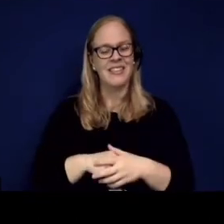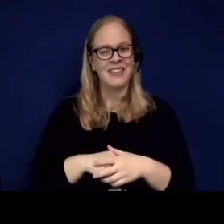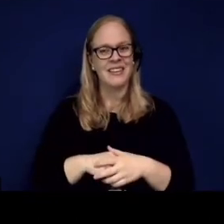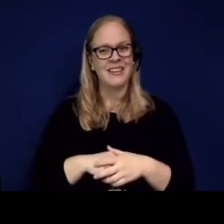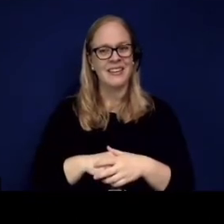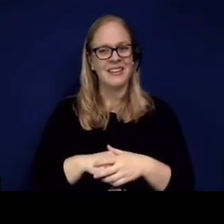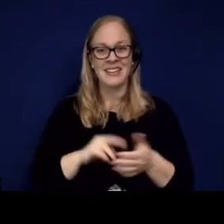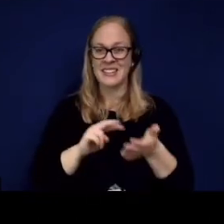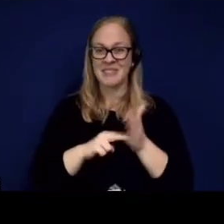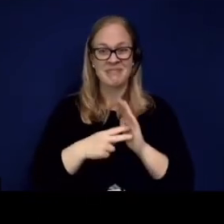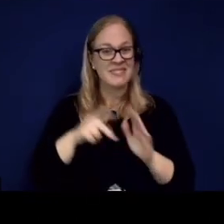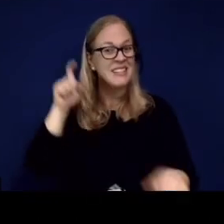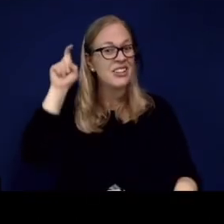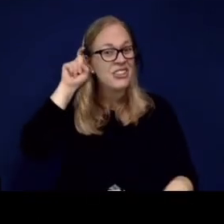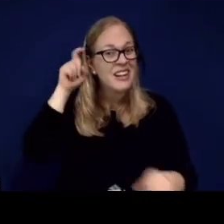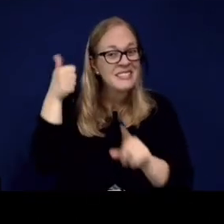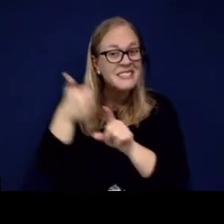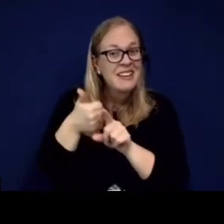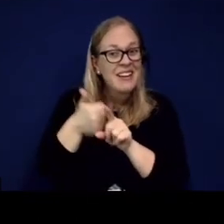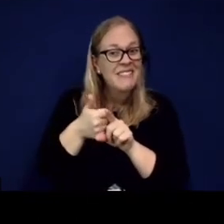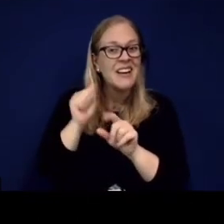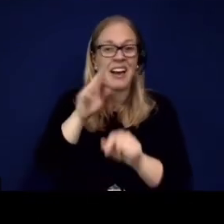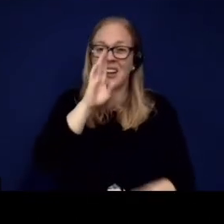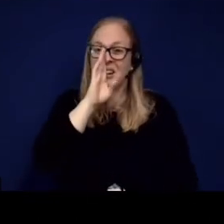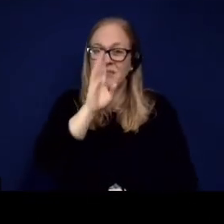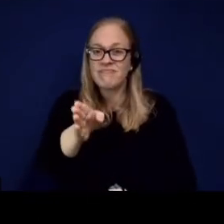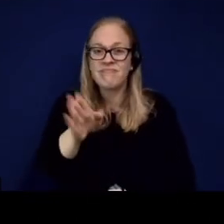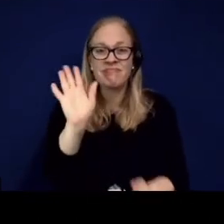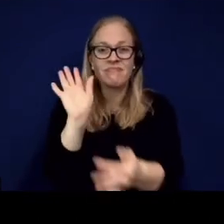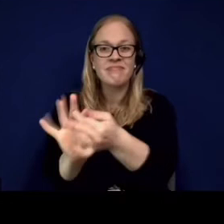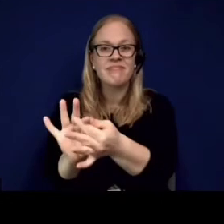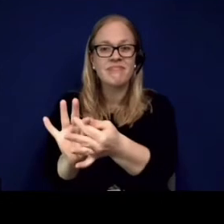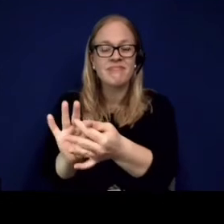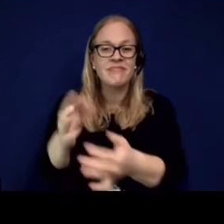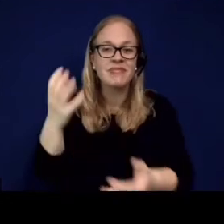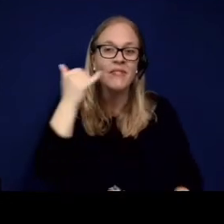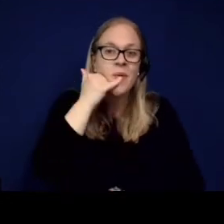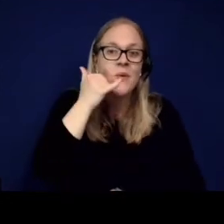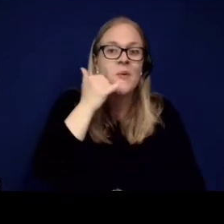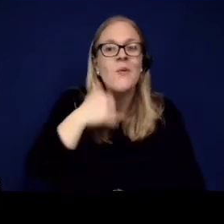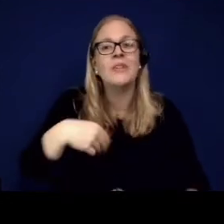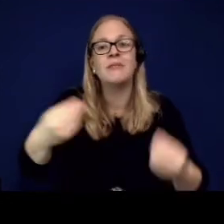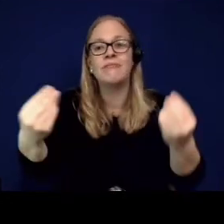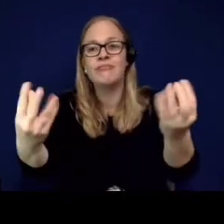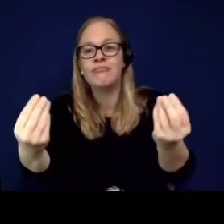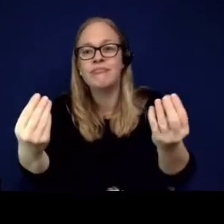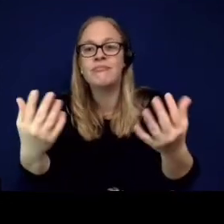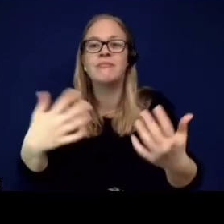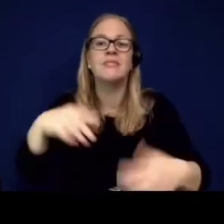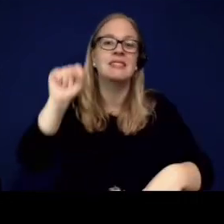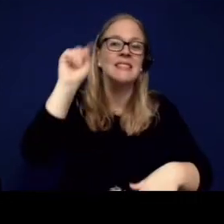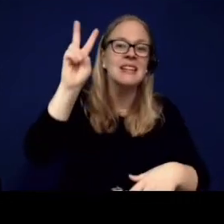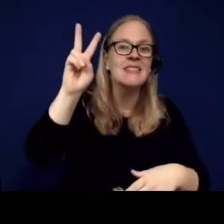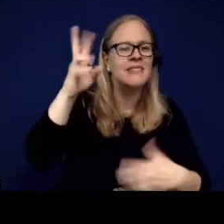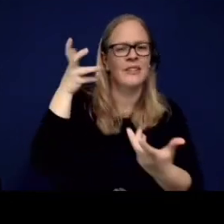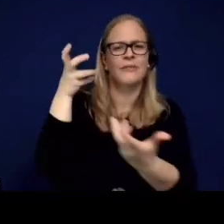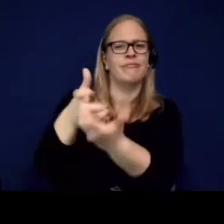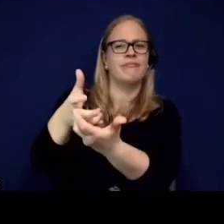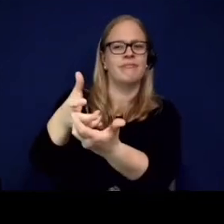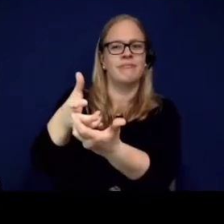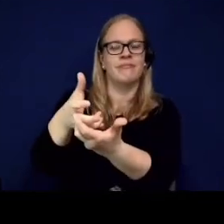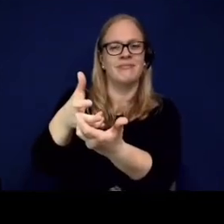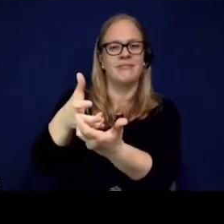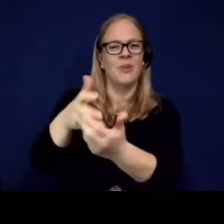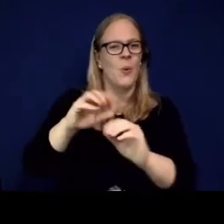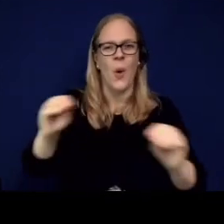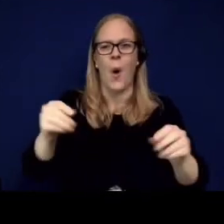It means the hearing aid can communicate and pair up directly with Bluetooth